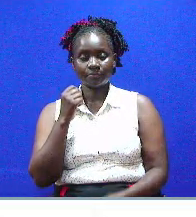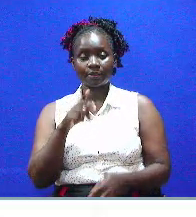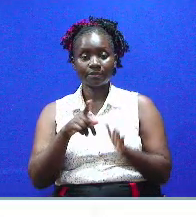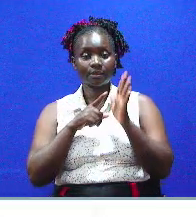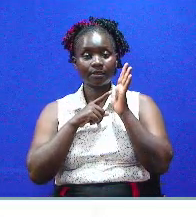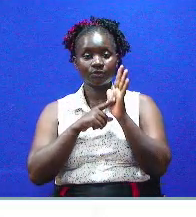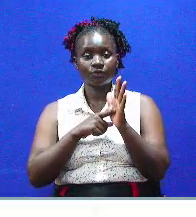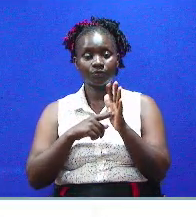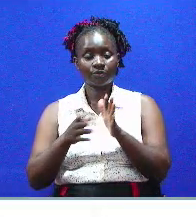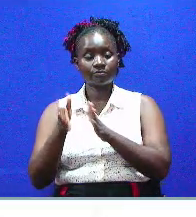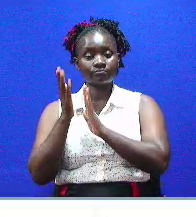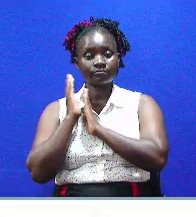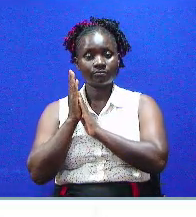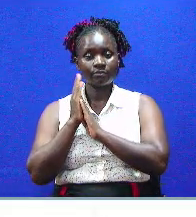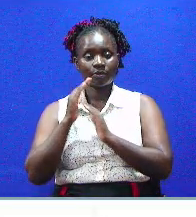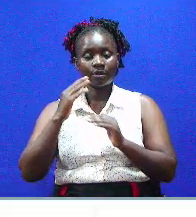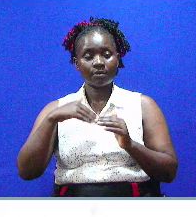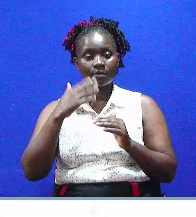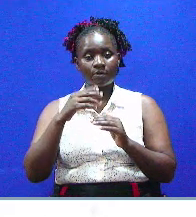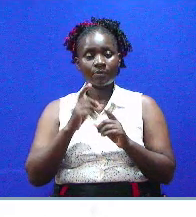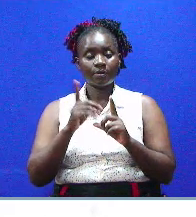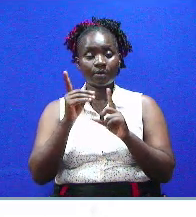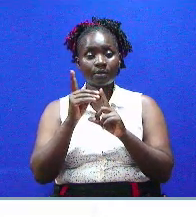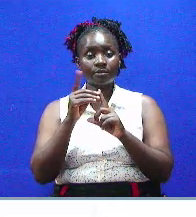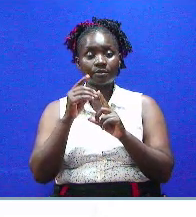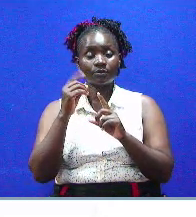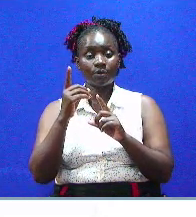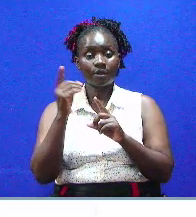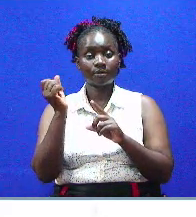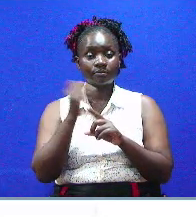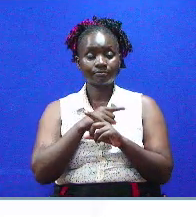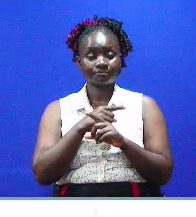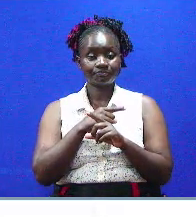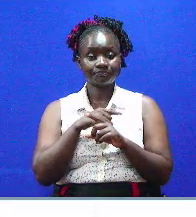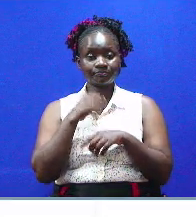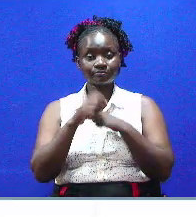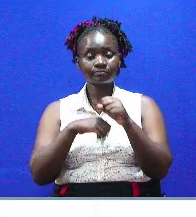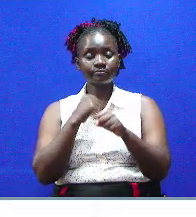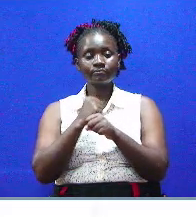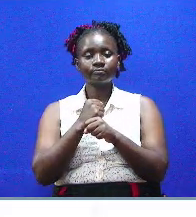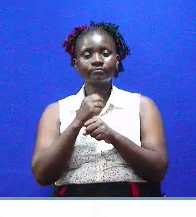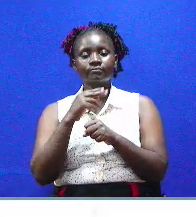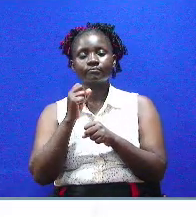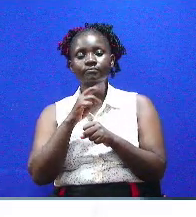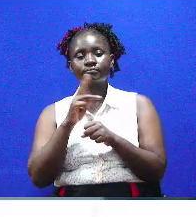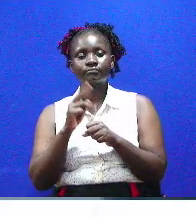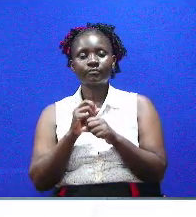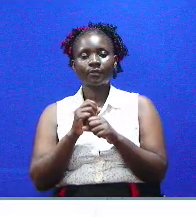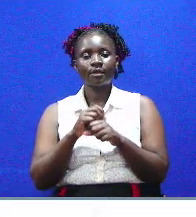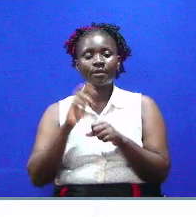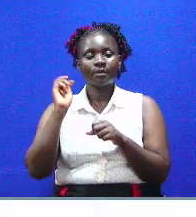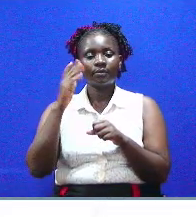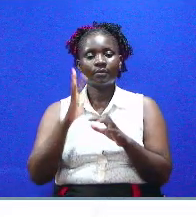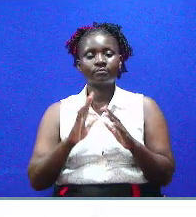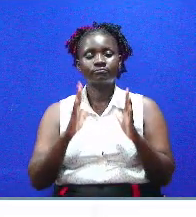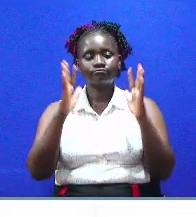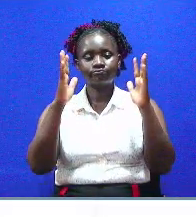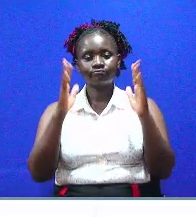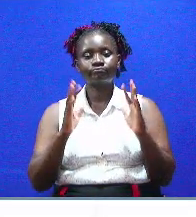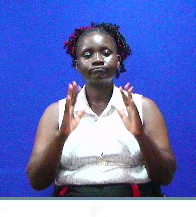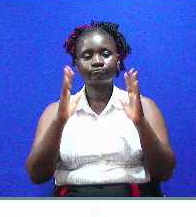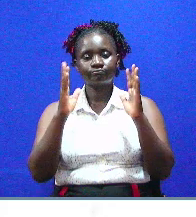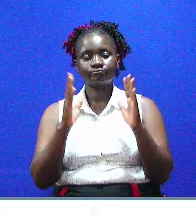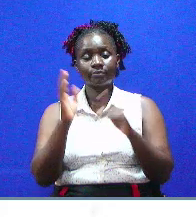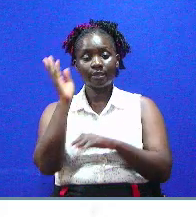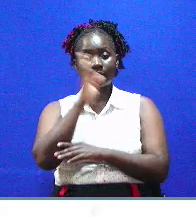wa angaletu kero mwaka etarikia yemo omochenyi ugatano nemo ni gensi ya Kenya ego chengira litukuli neneli ya